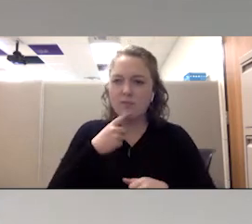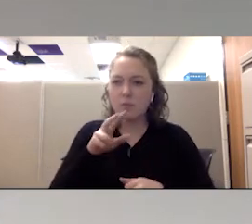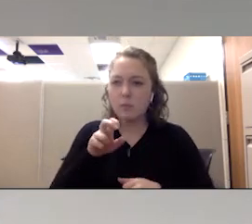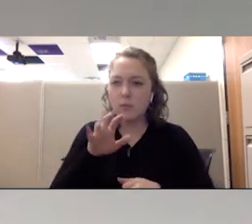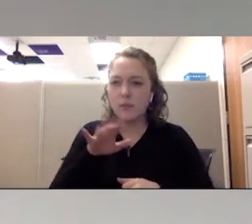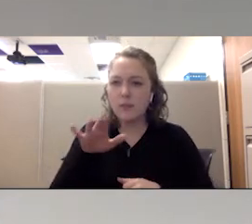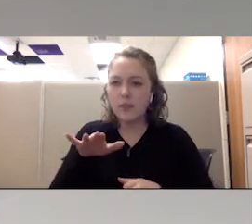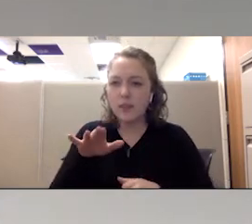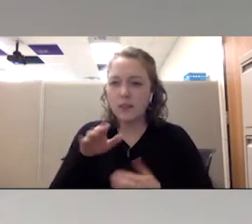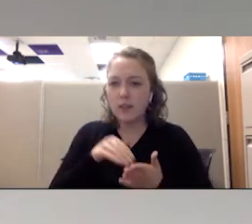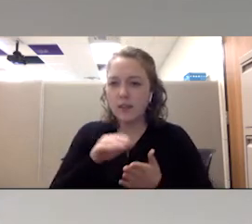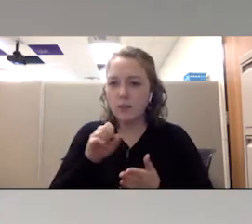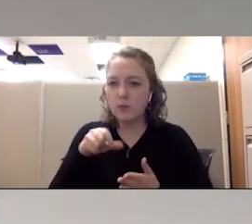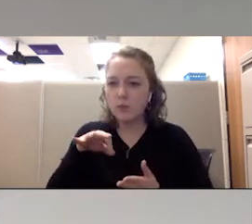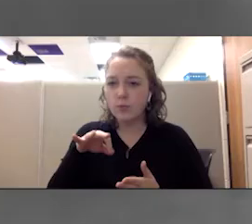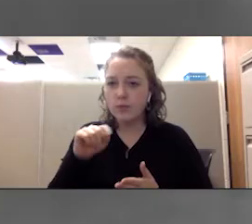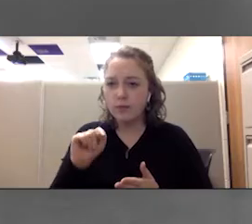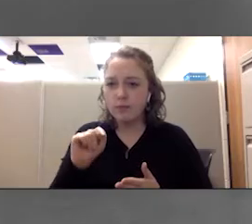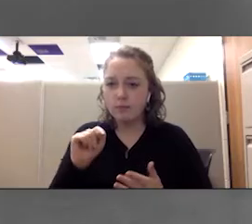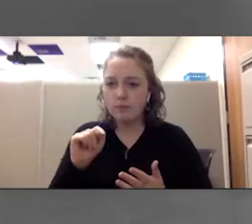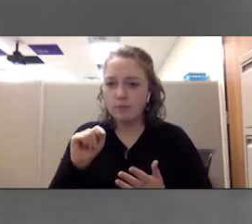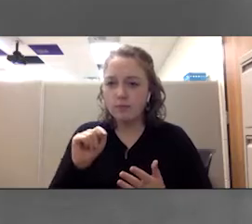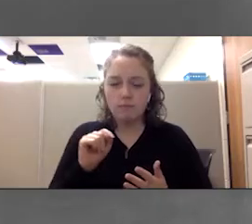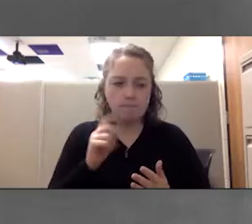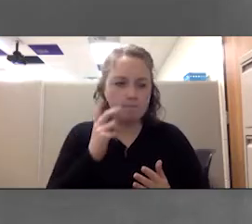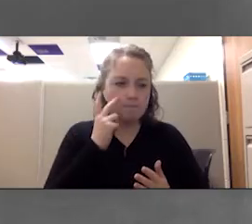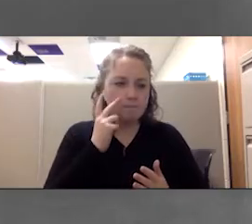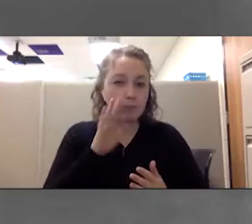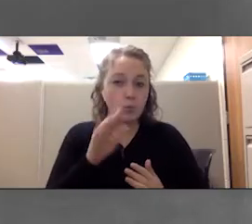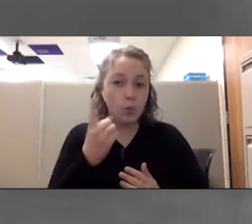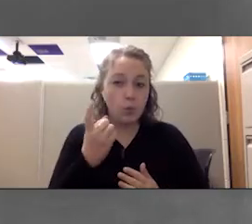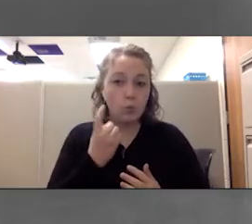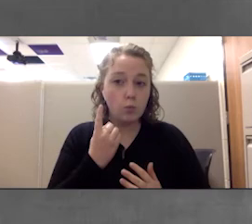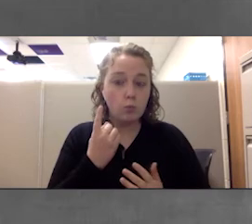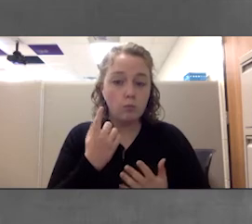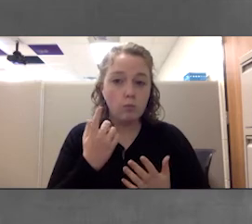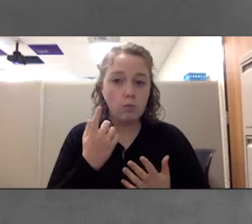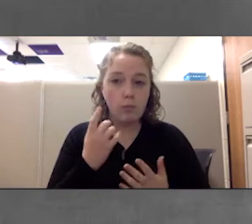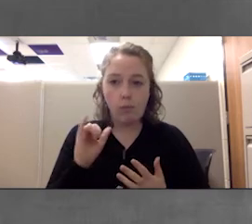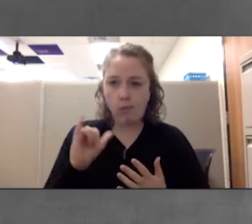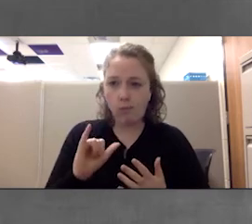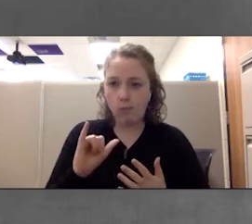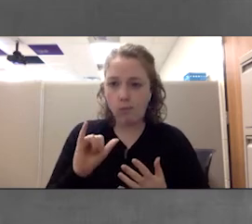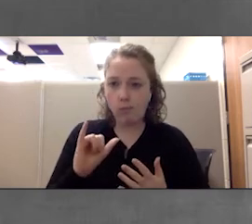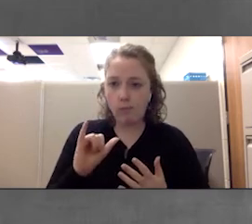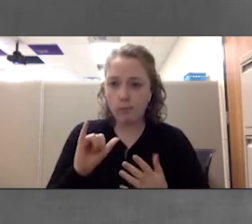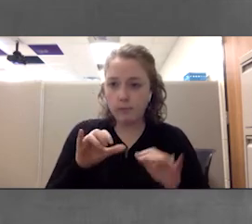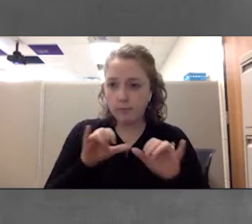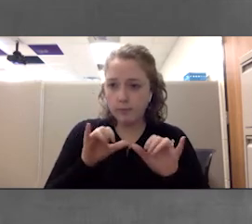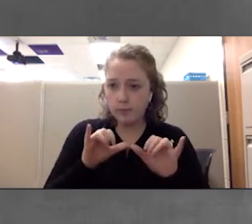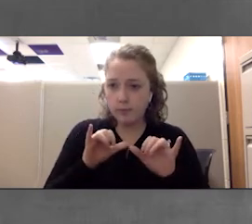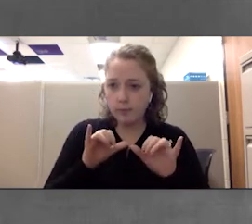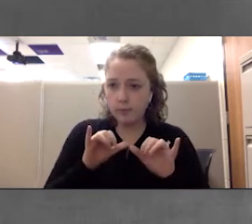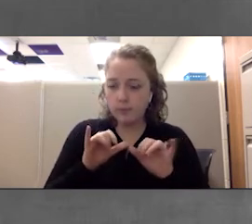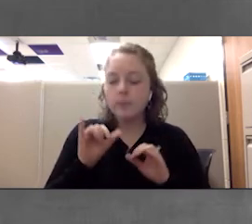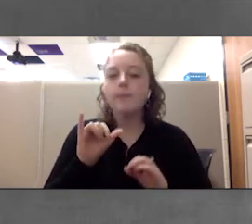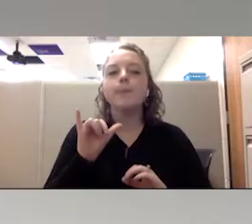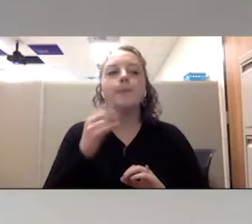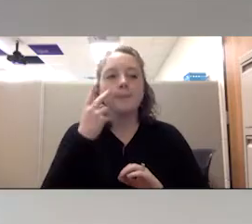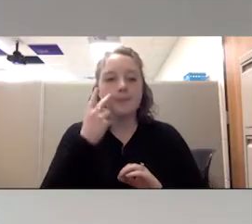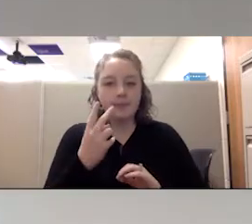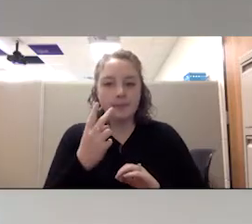one. And so your question exactly is, where did that square footage? Oh, I see.